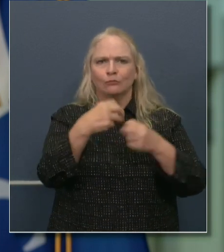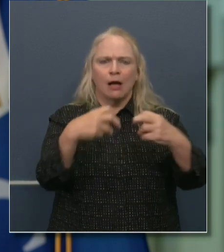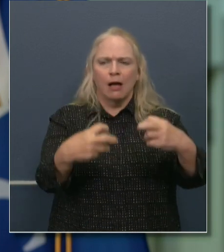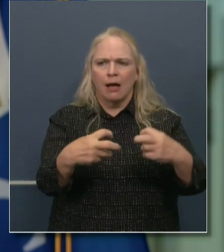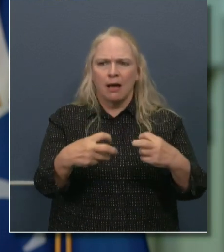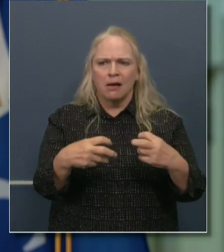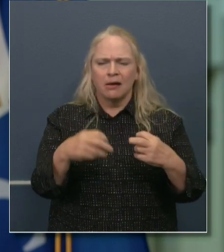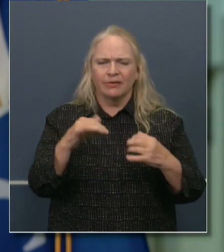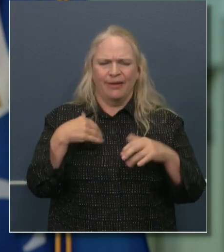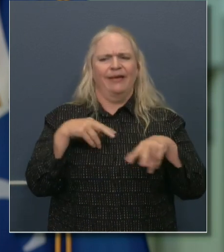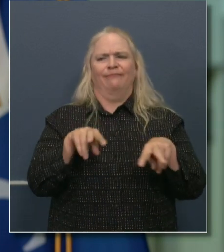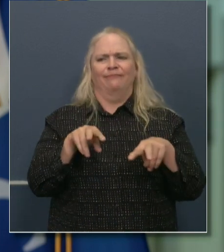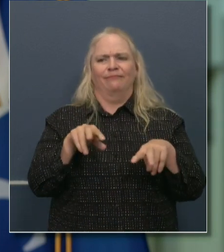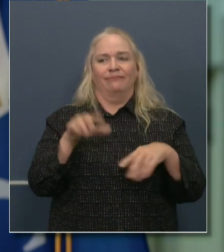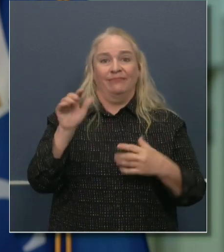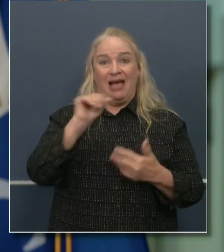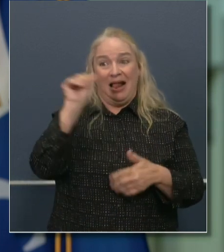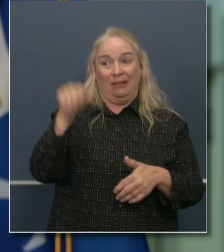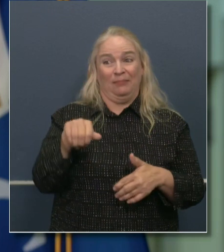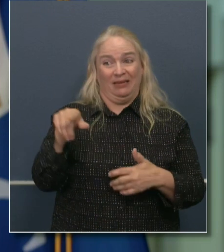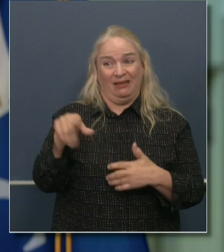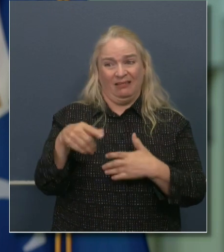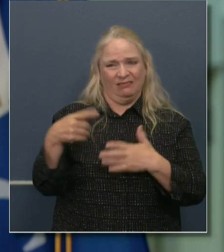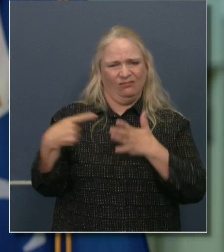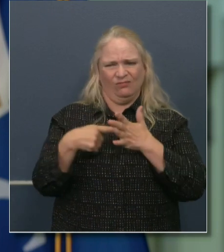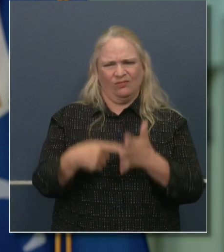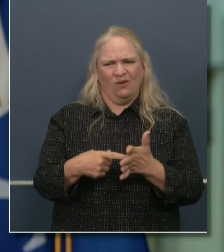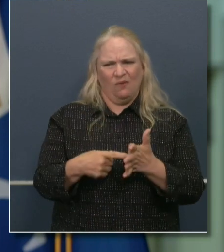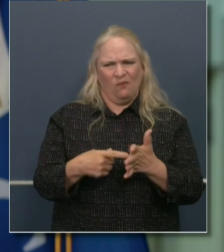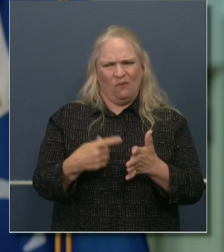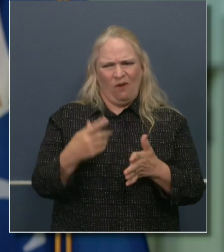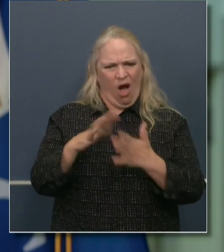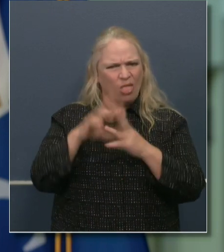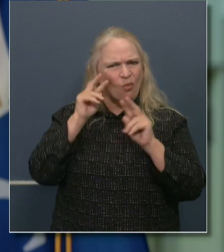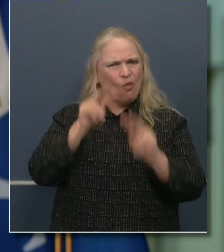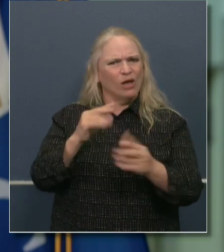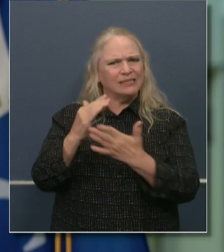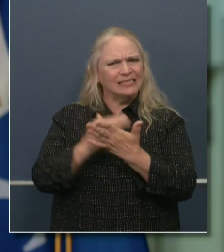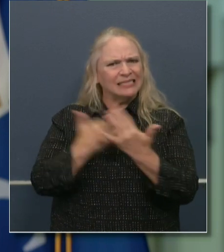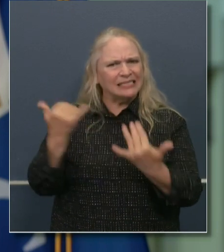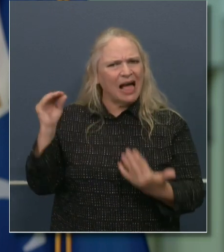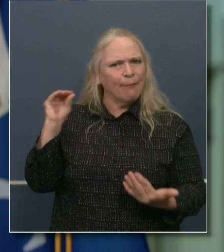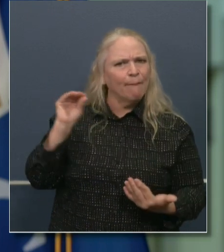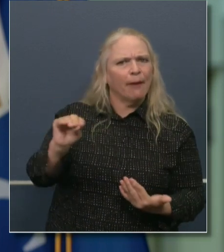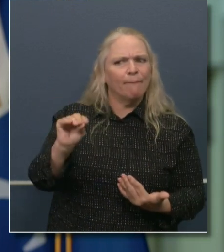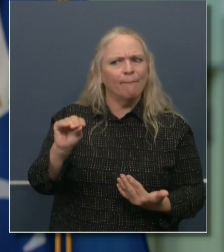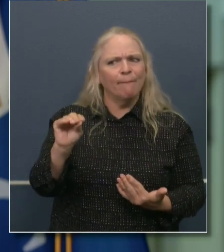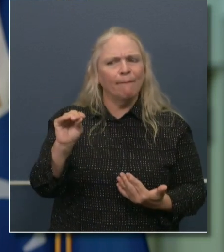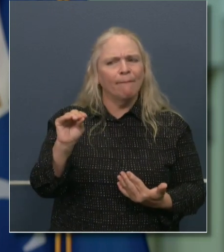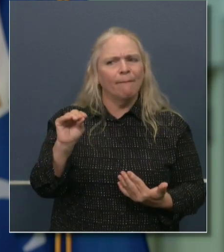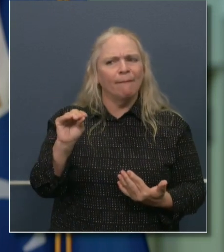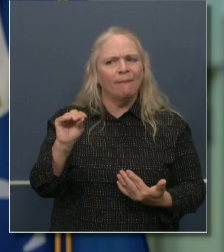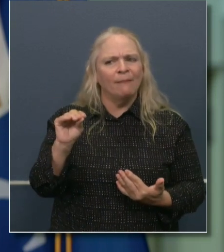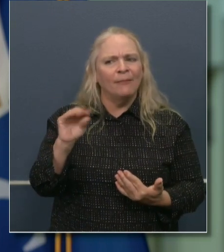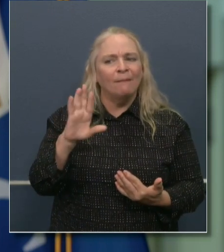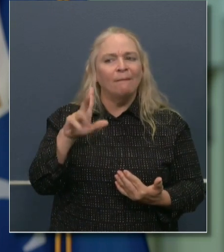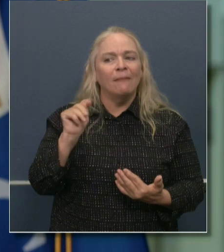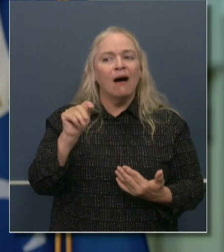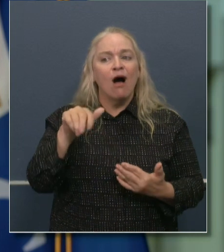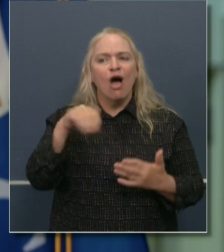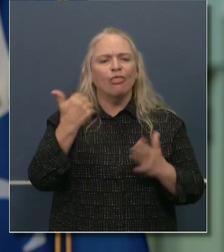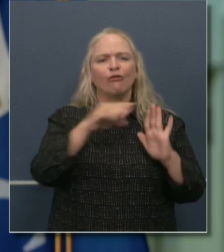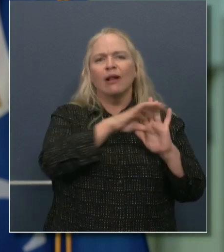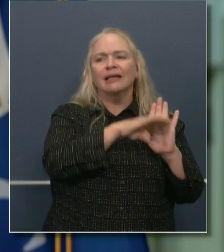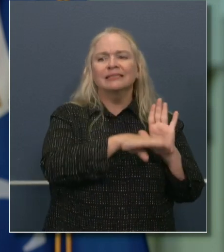while Alameda County is shown on the state watch list on the website, it's not on the list of counties you just put out, and the website